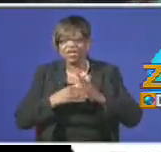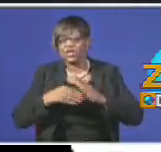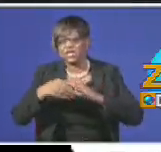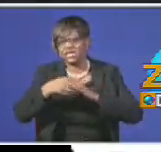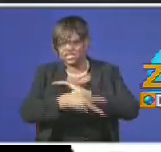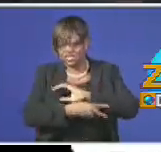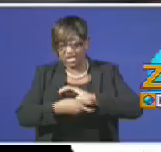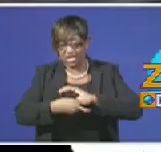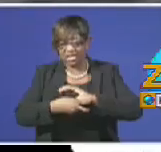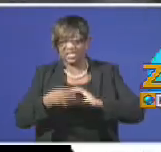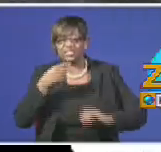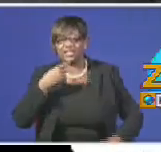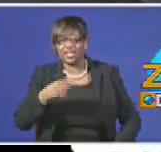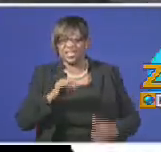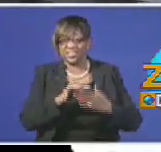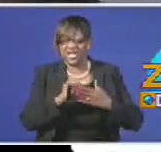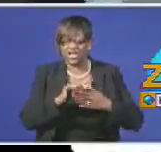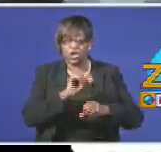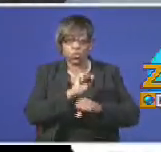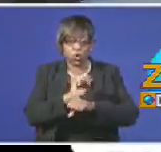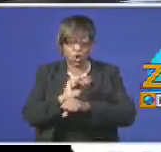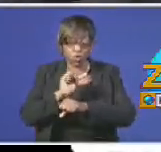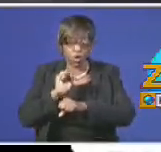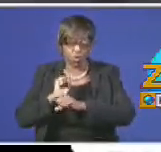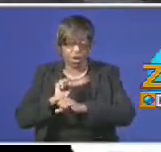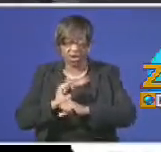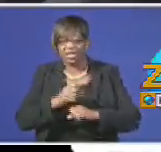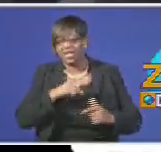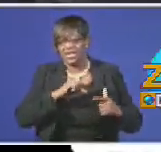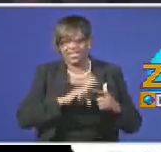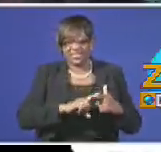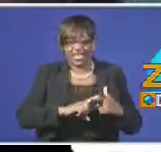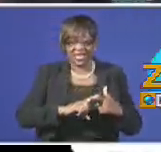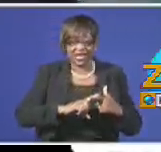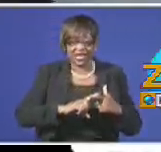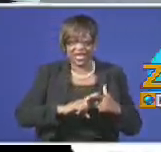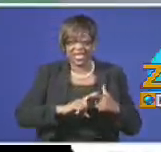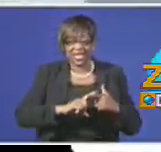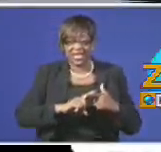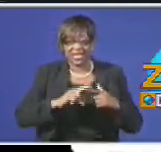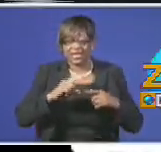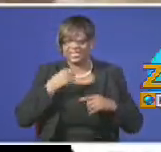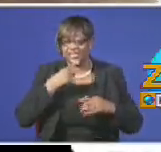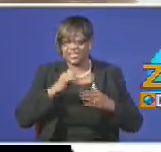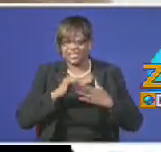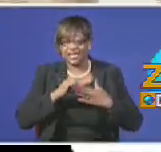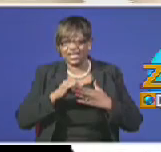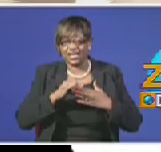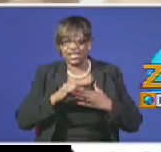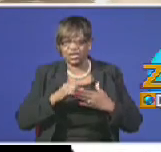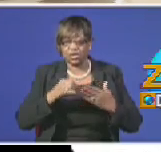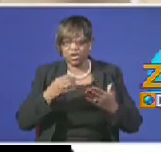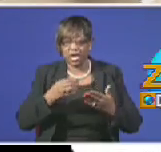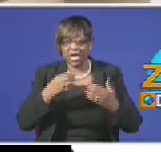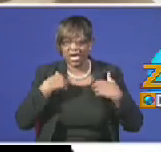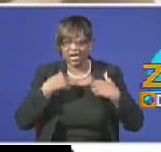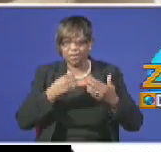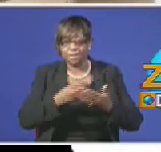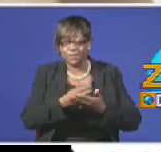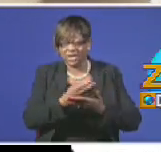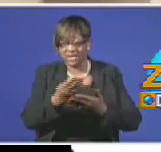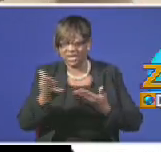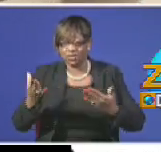employment, falsification of accounts, fraud by false pretenses, abetment to commit fraud, and money laundering acquisition, among